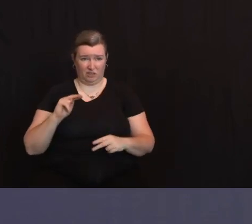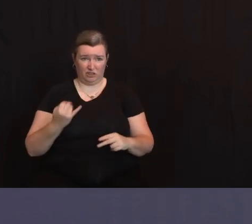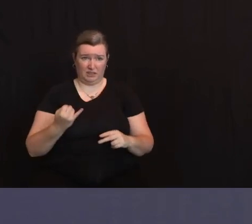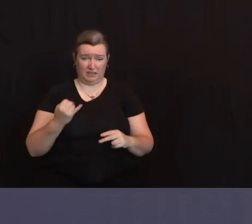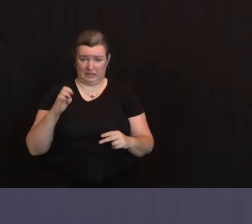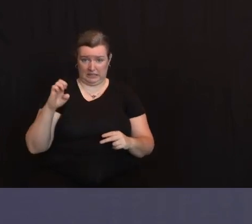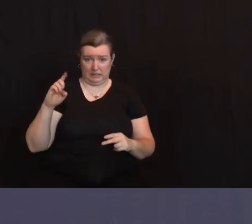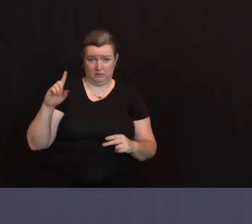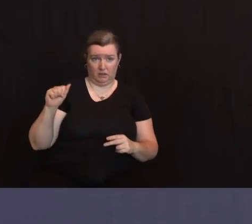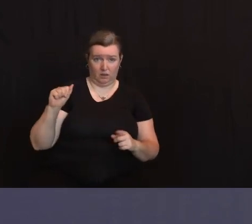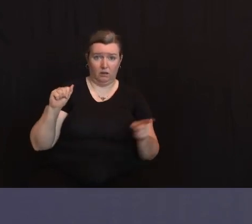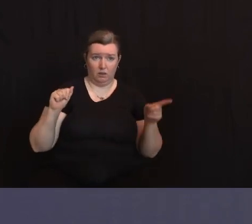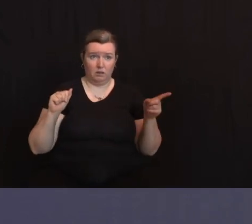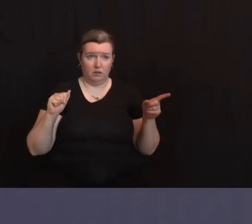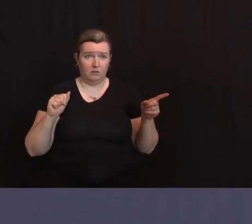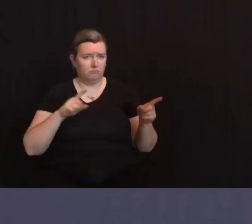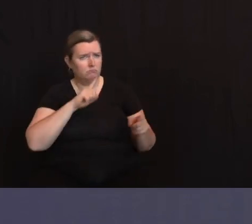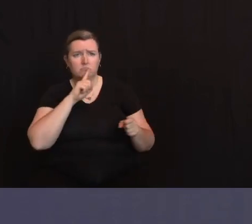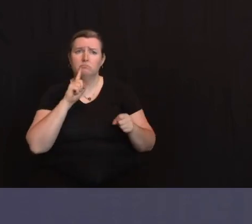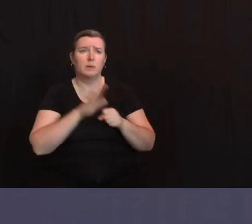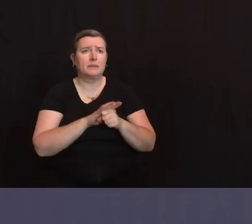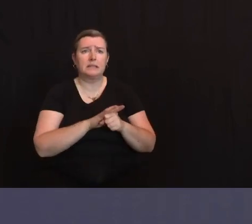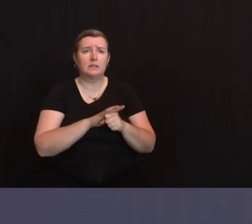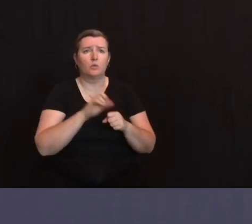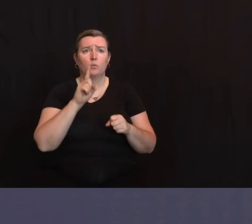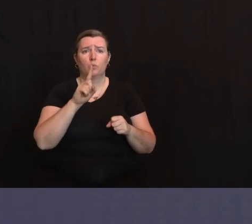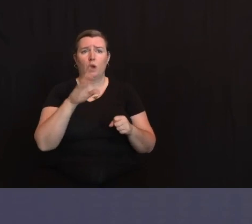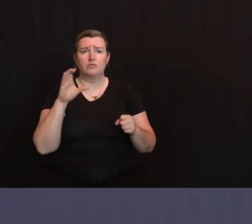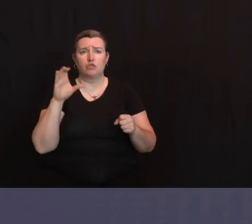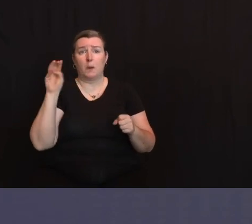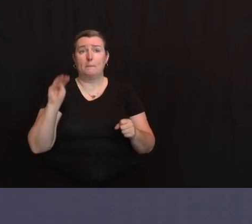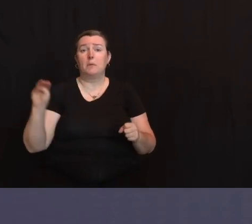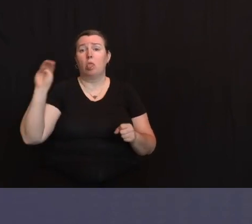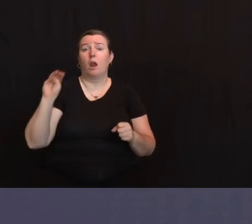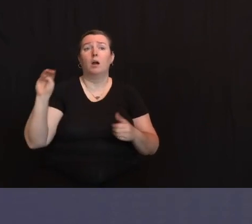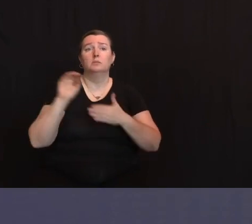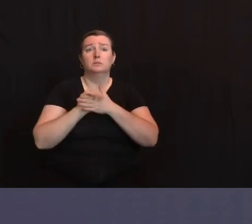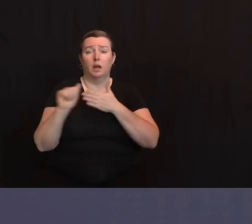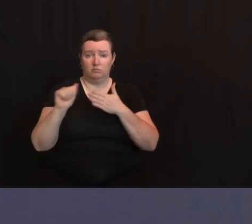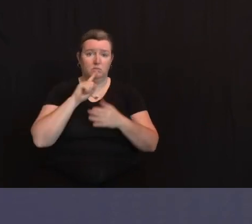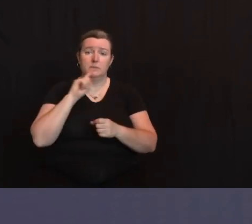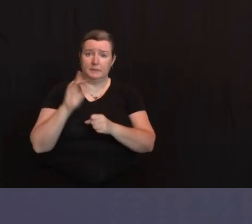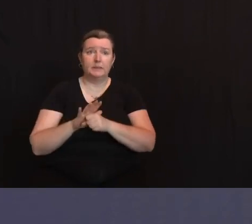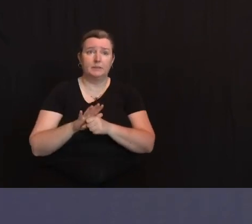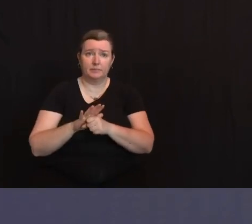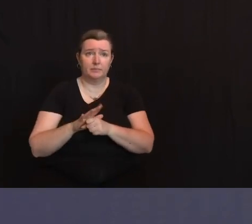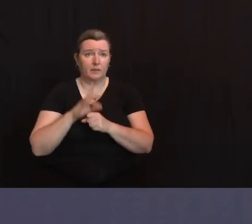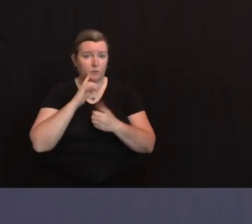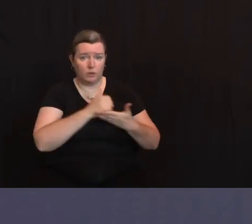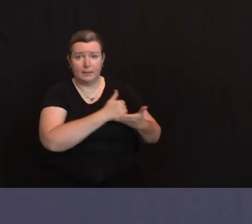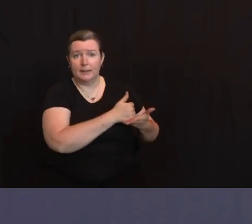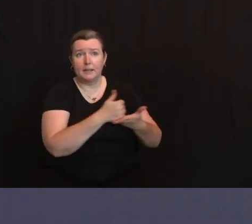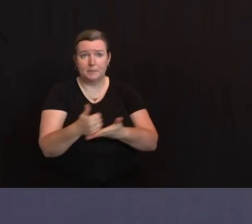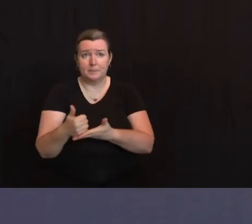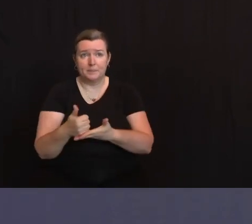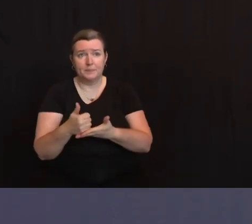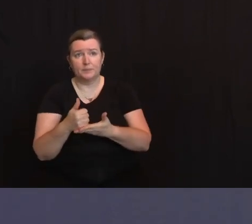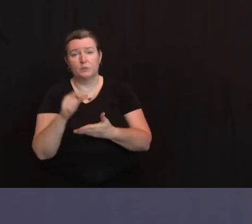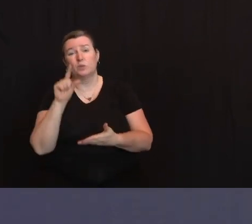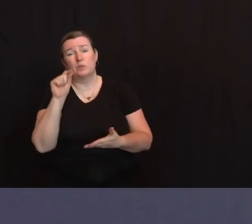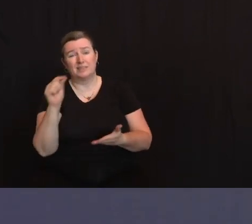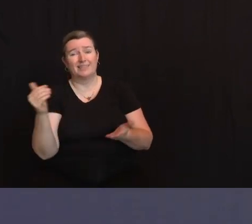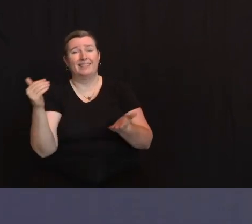has committed $100 million to help 20,000